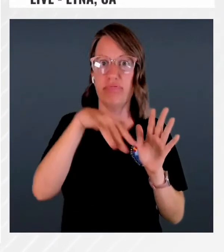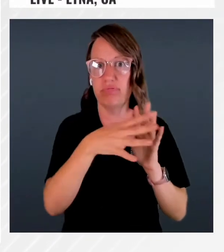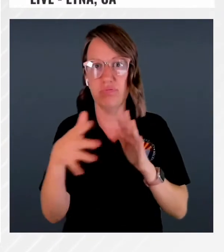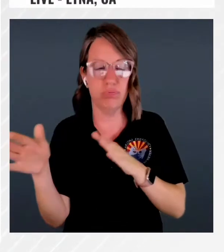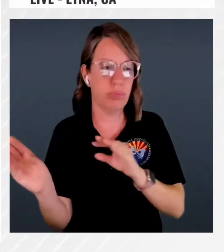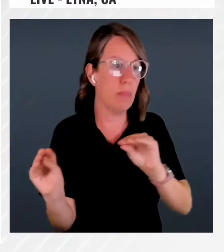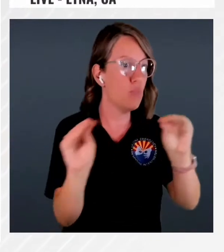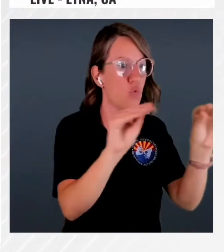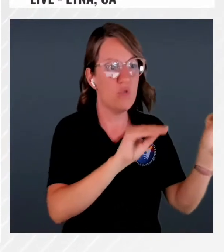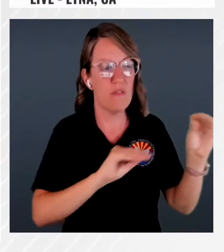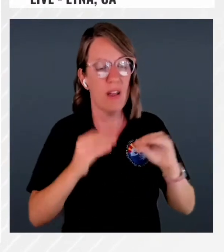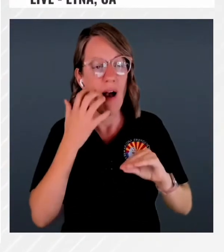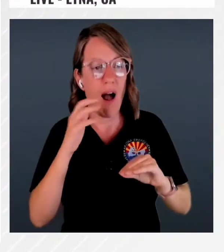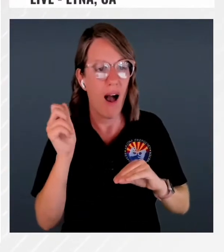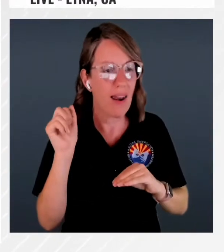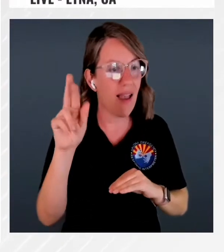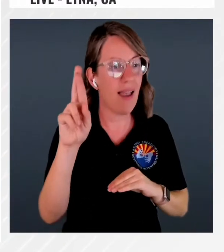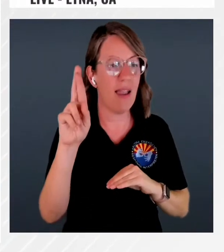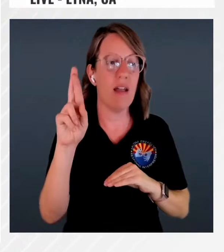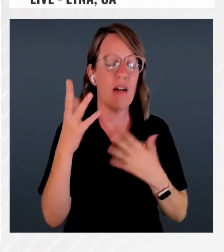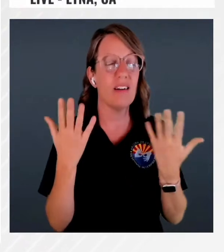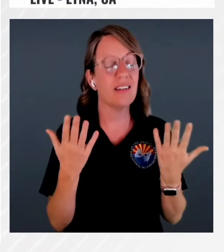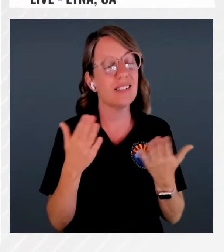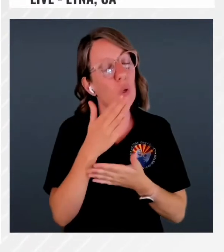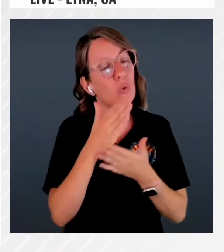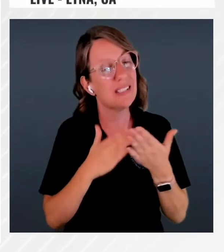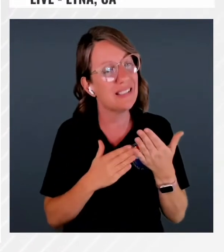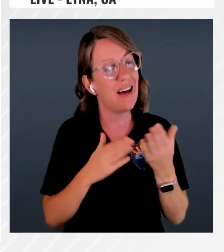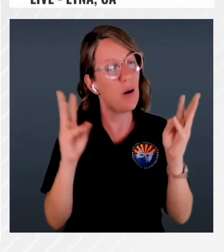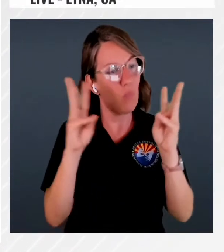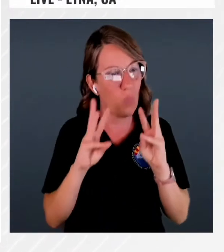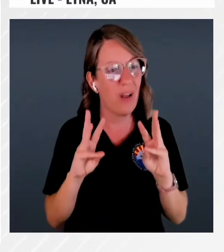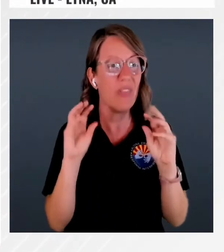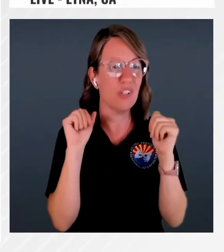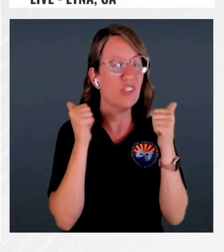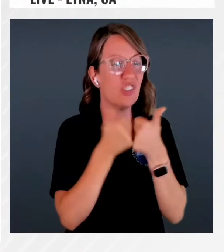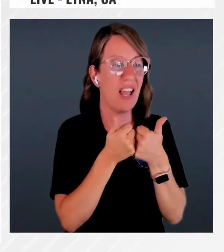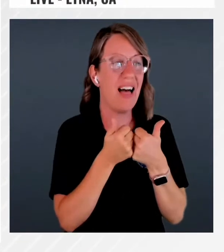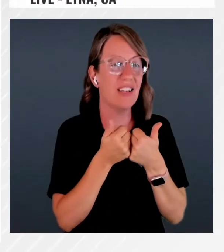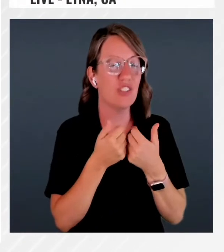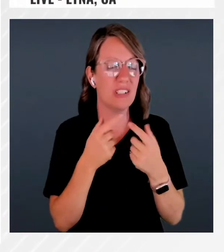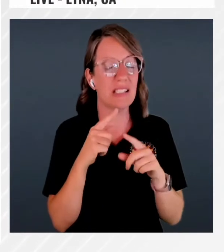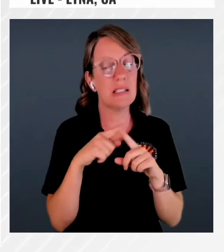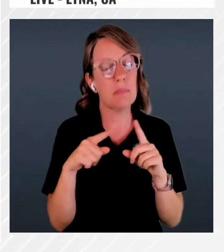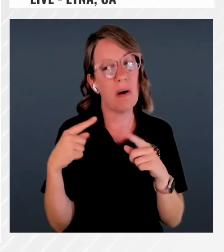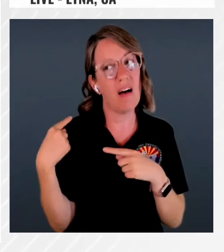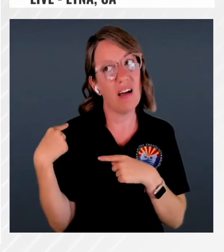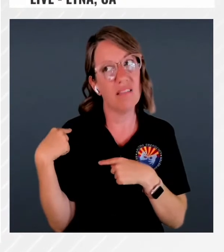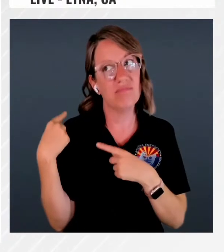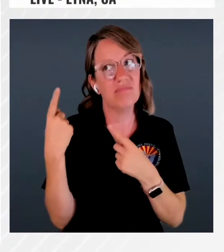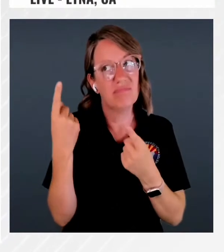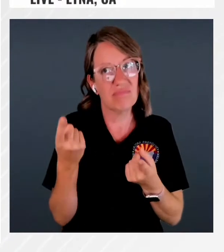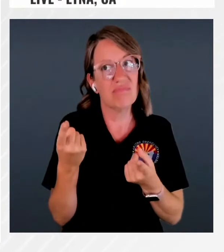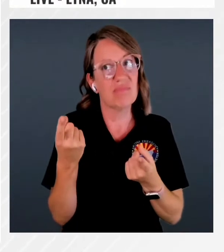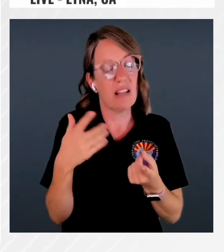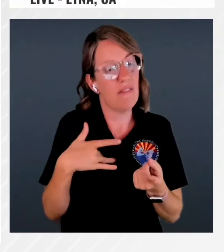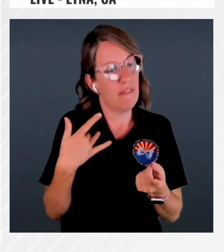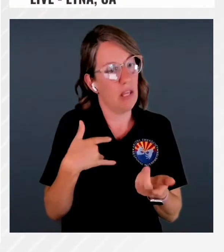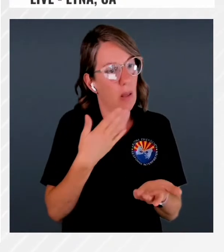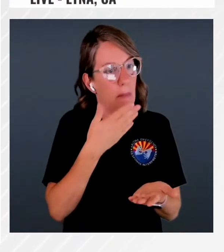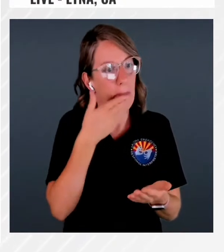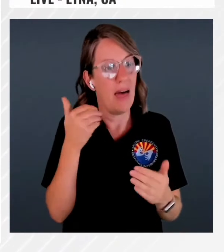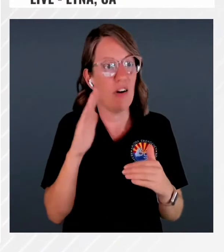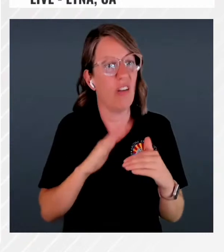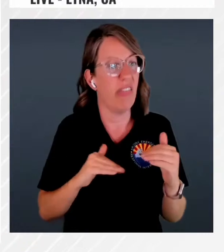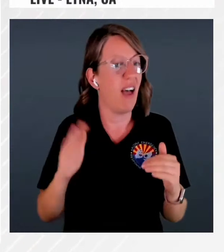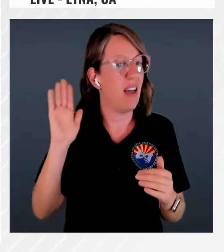over the next couple of days, but thanks to some of what we've seen weather-wise the past couple of days, we do go into it in a much better spot than we were just